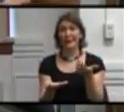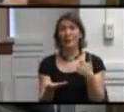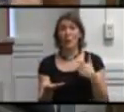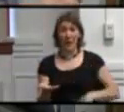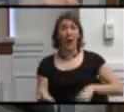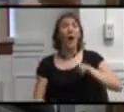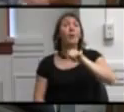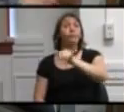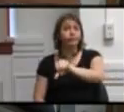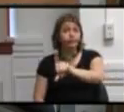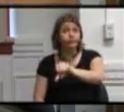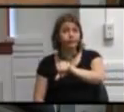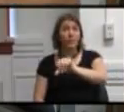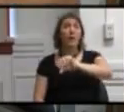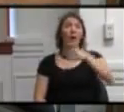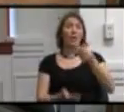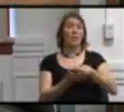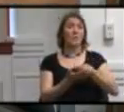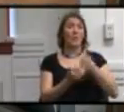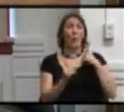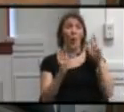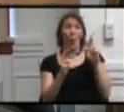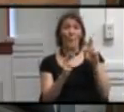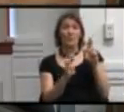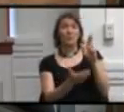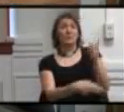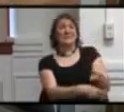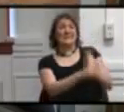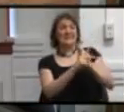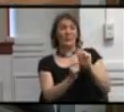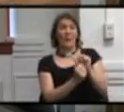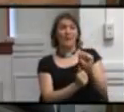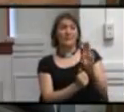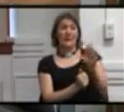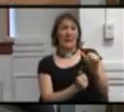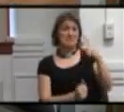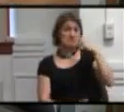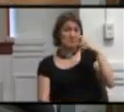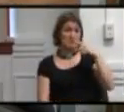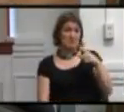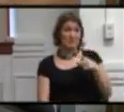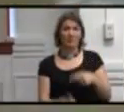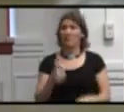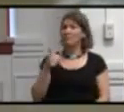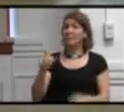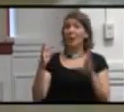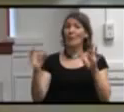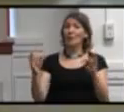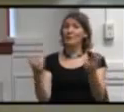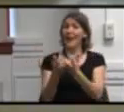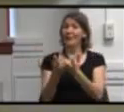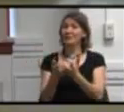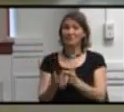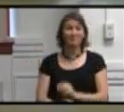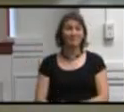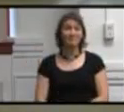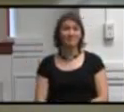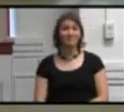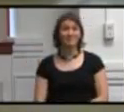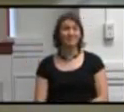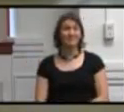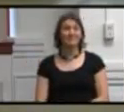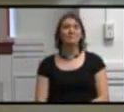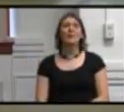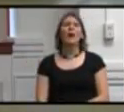of our pockets, but a substantial portion of that we're hoping to finance with this loan. That's exactly what these loans are for. Perfect. Excellent.